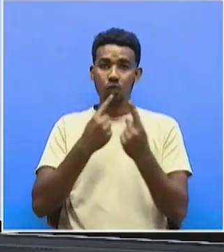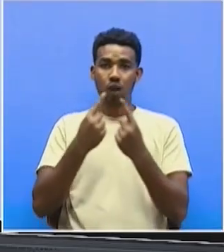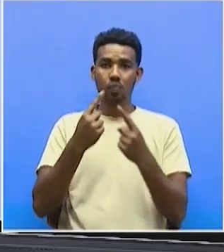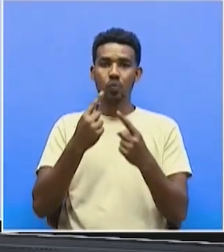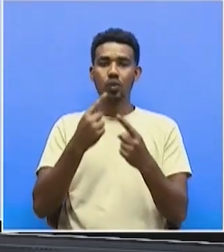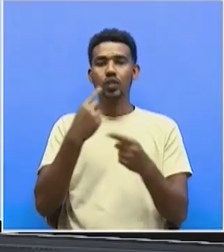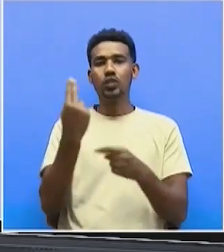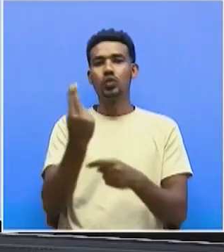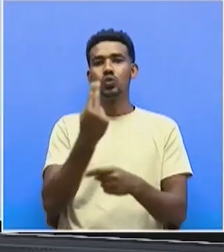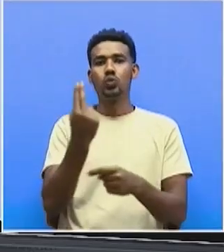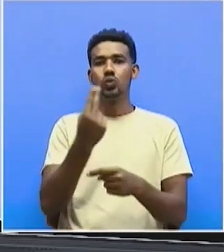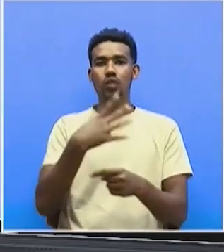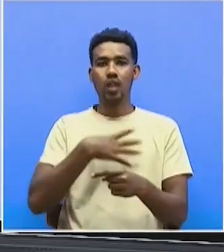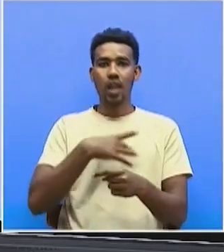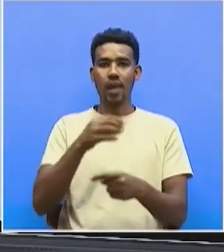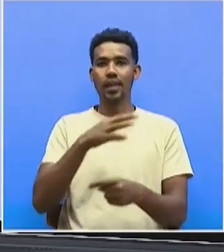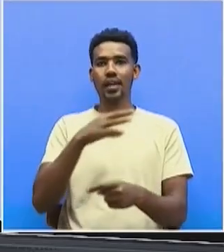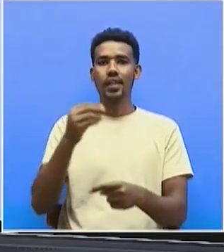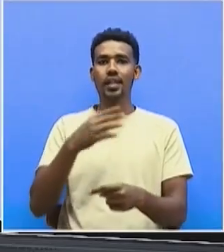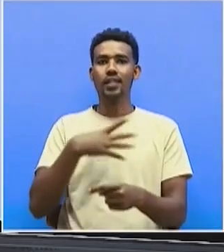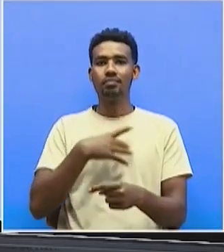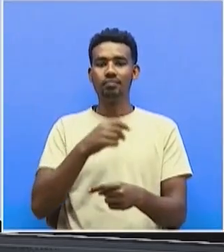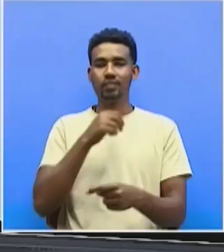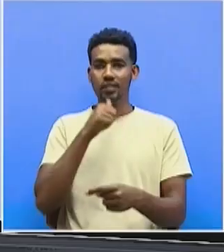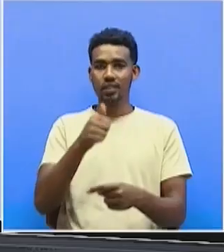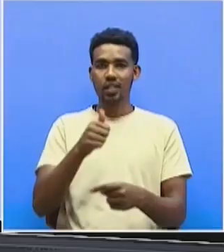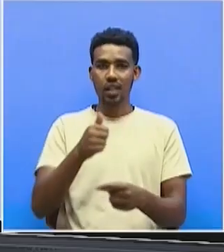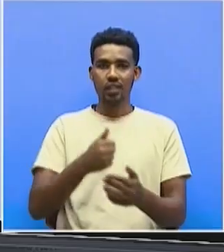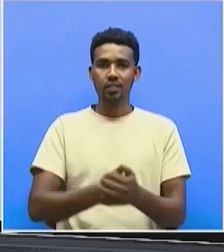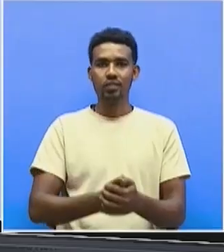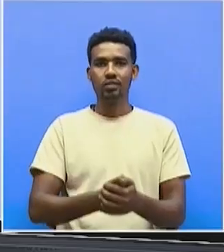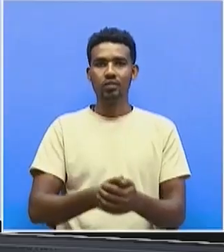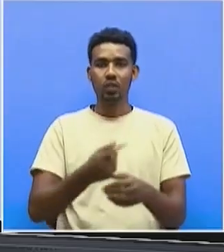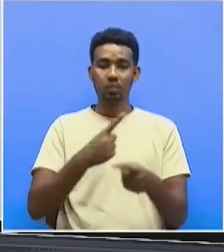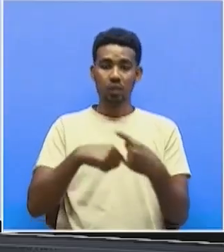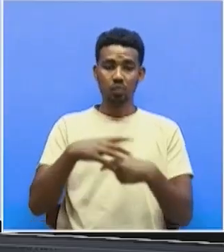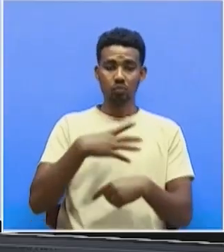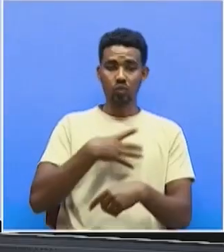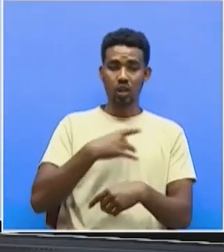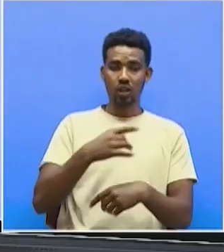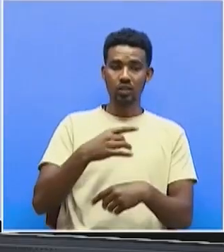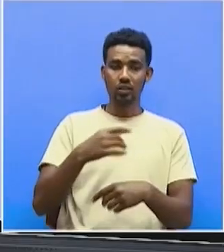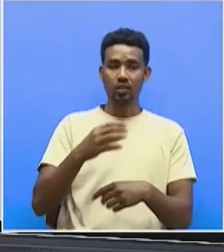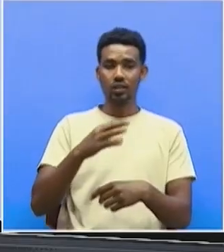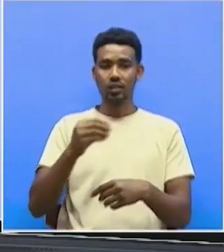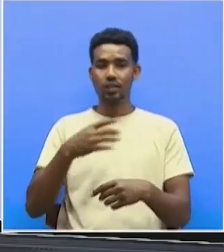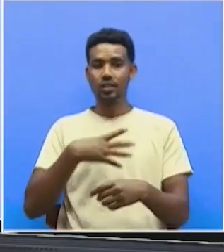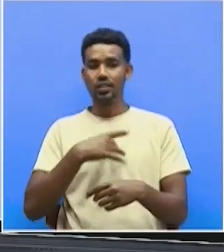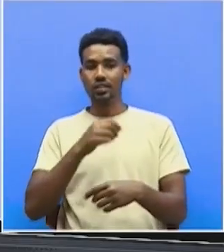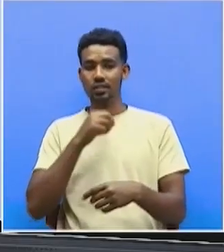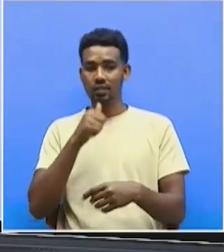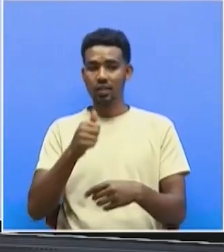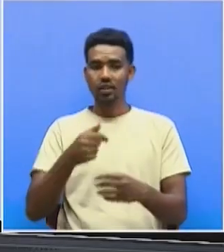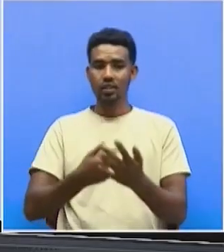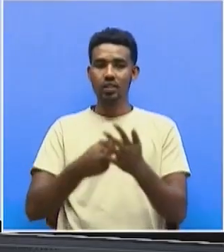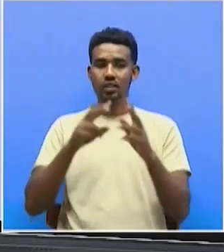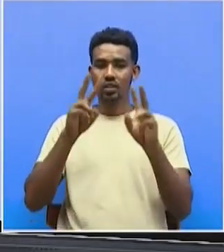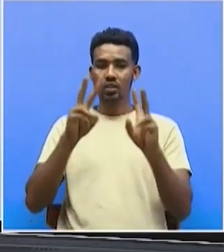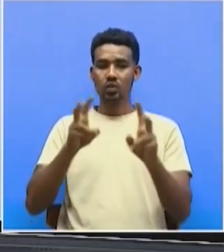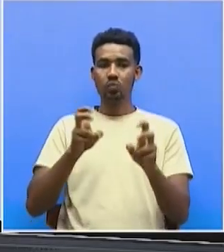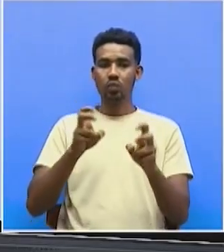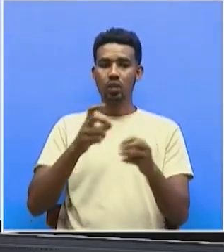use with like and dislike. When we come to like and dislike, this is a topic which is talk